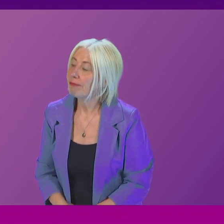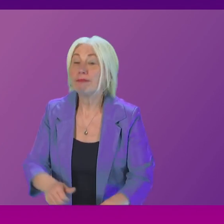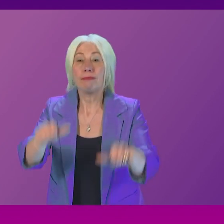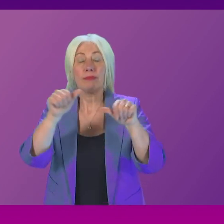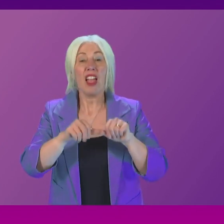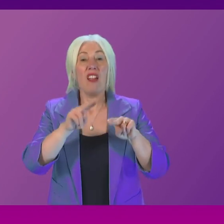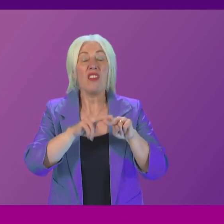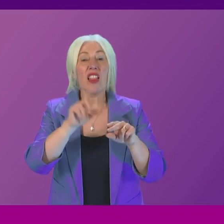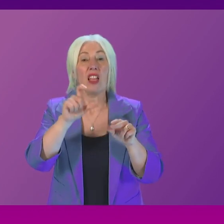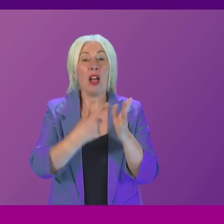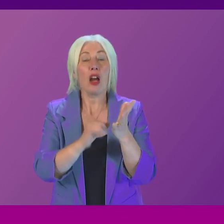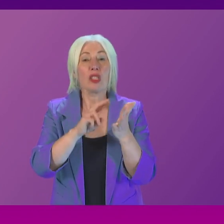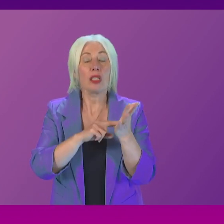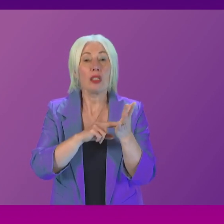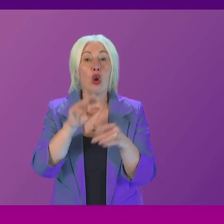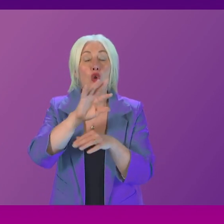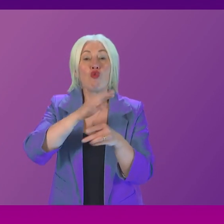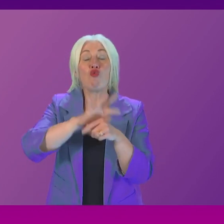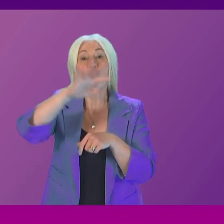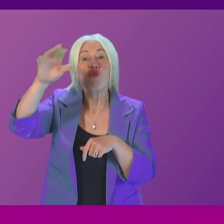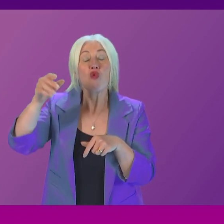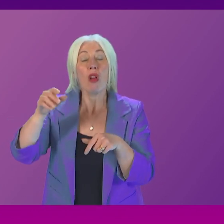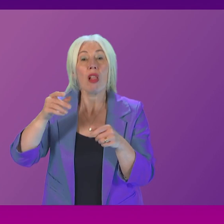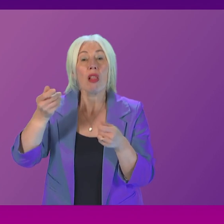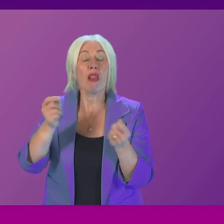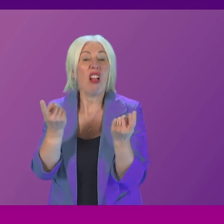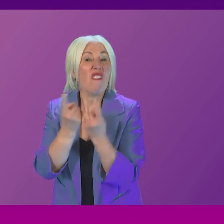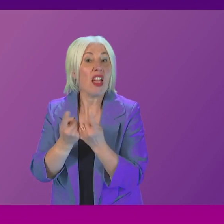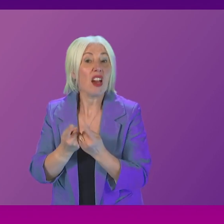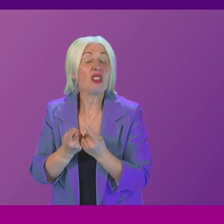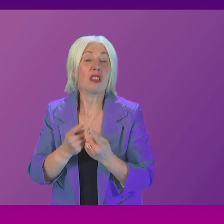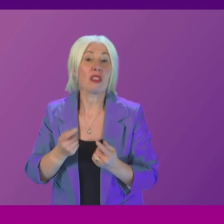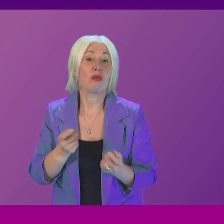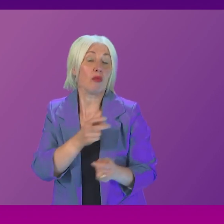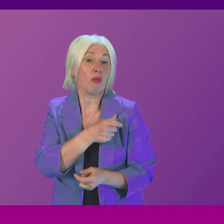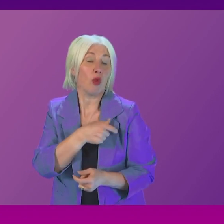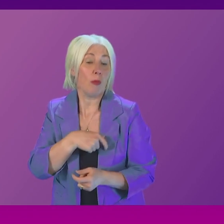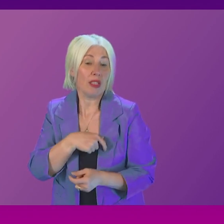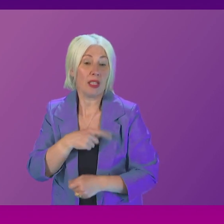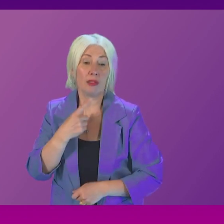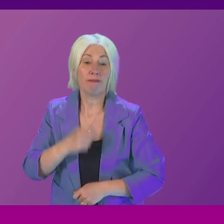Finlay Carson, Convener, Rural Affairs and Islands Committee. Thank you, Convener. Good morning or good afternoon, First Minister.